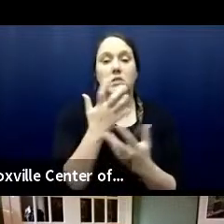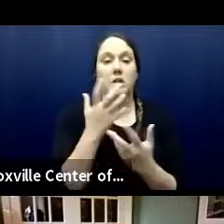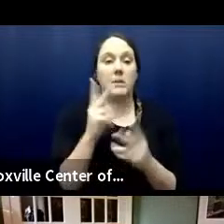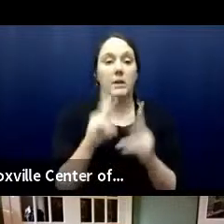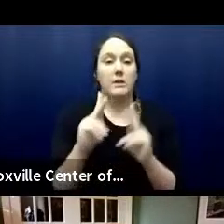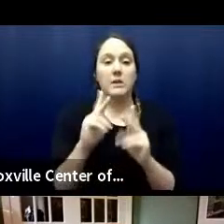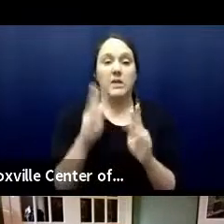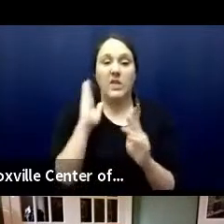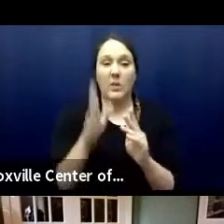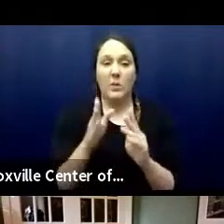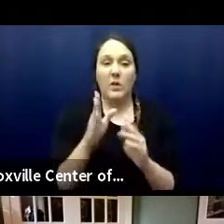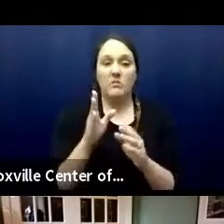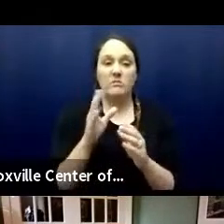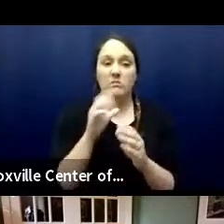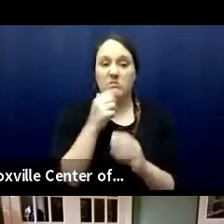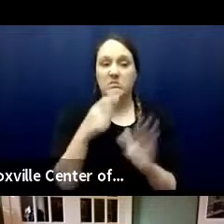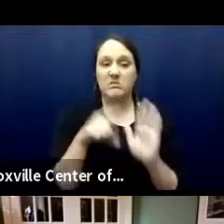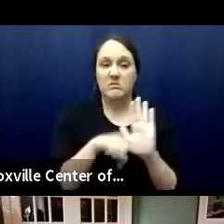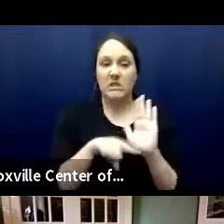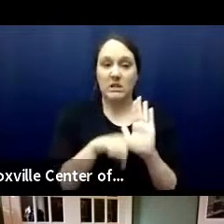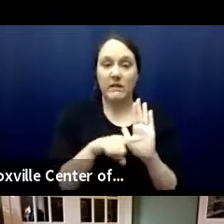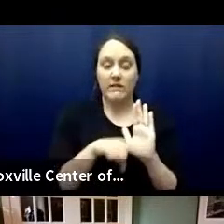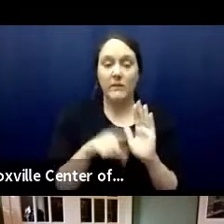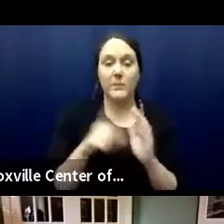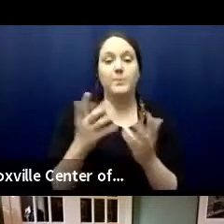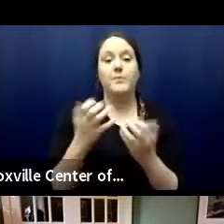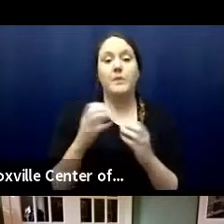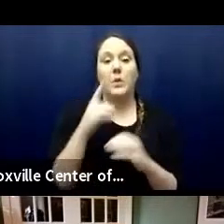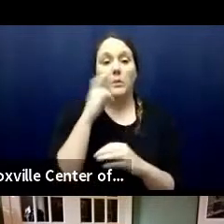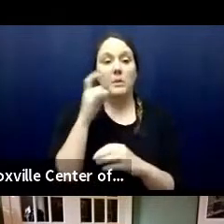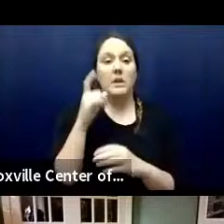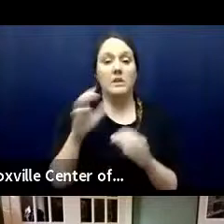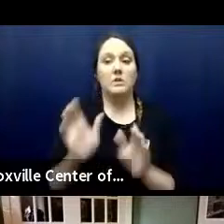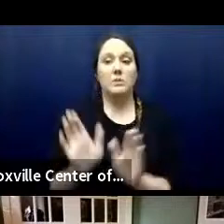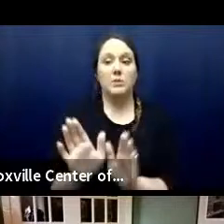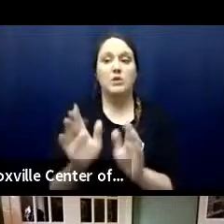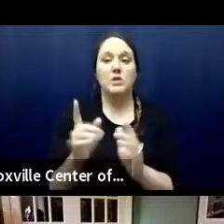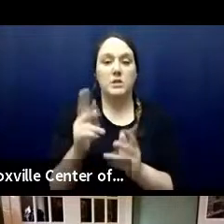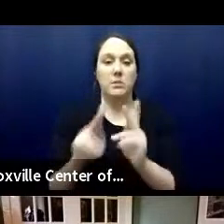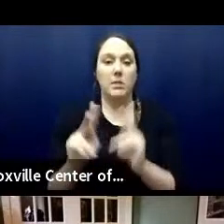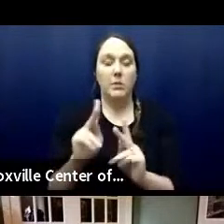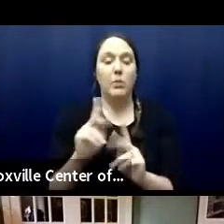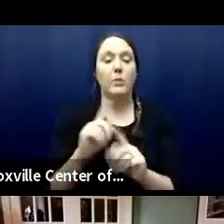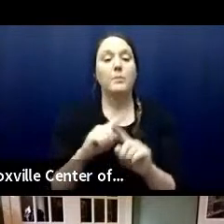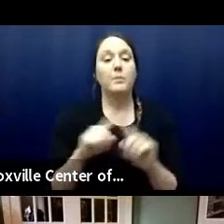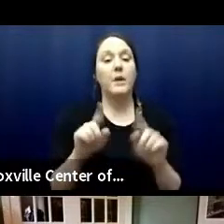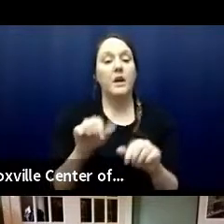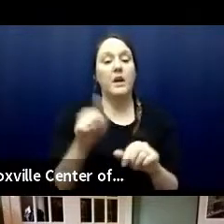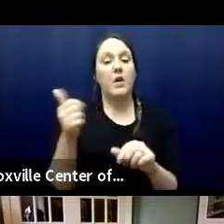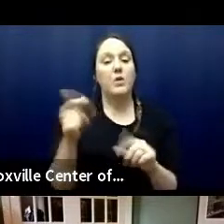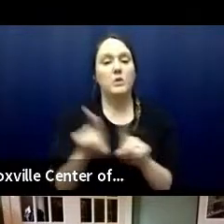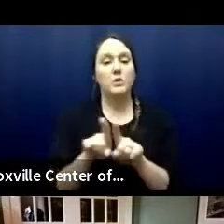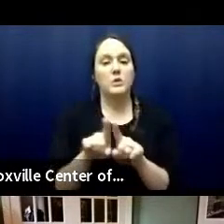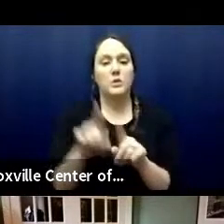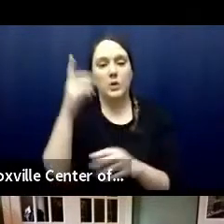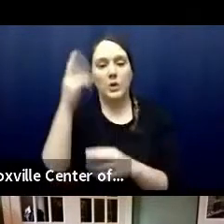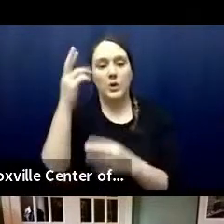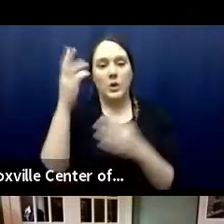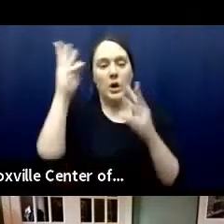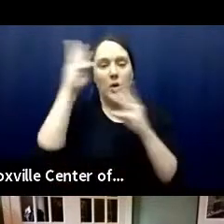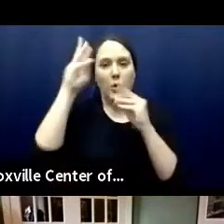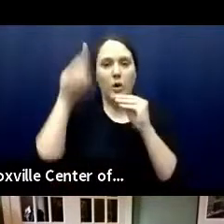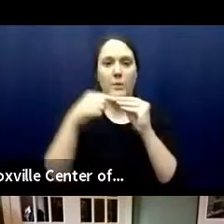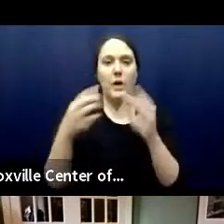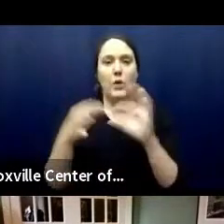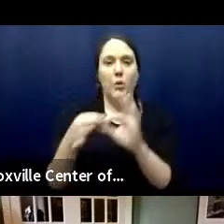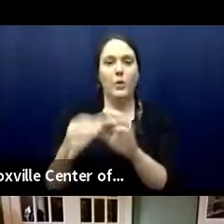in the behavior you don't want them to because you're pushing them so far. And something else that I worry about is the relationship with the community